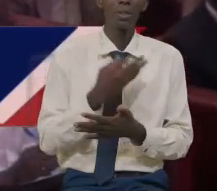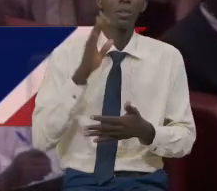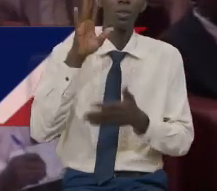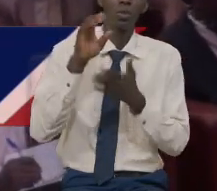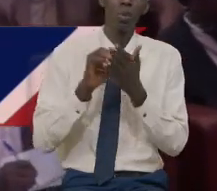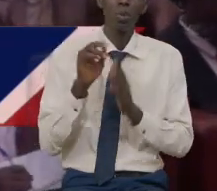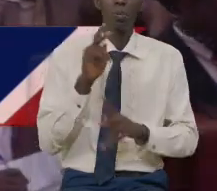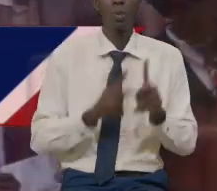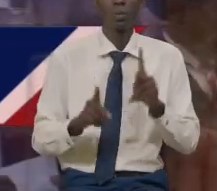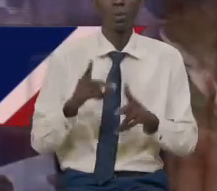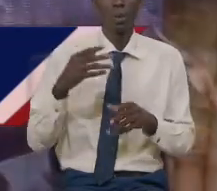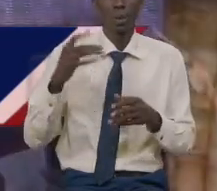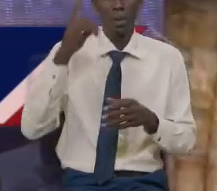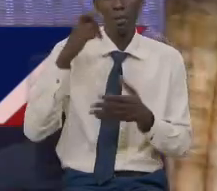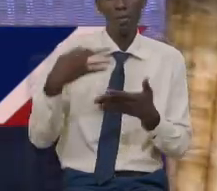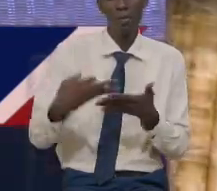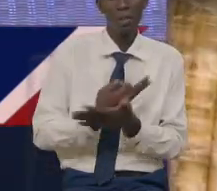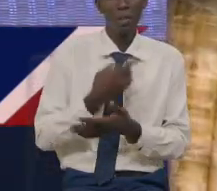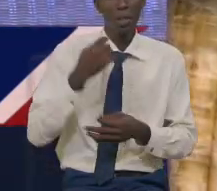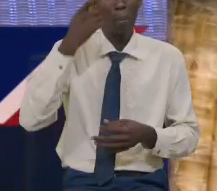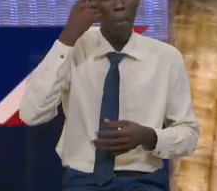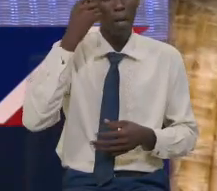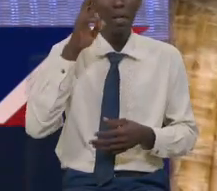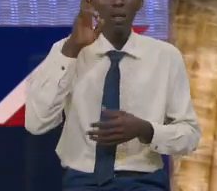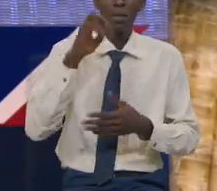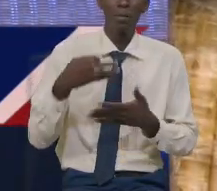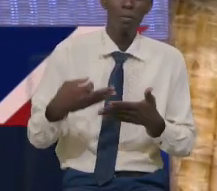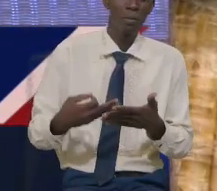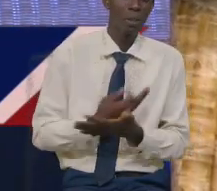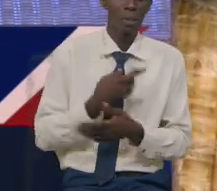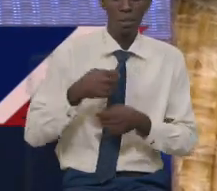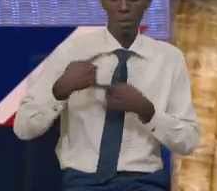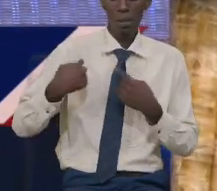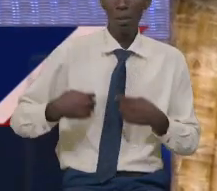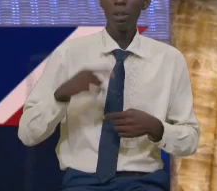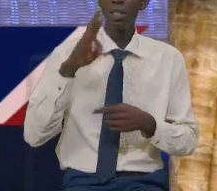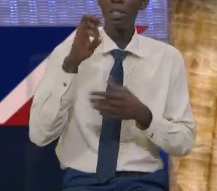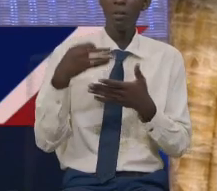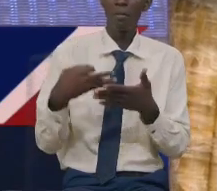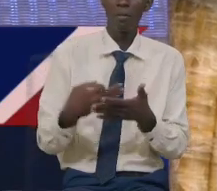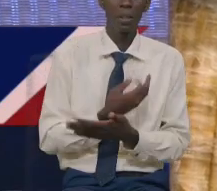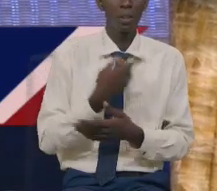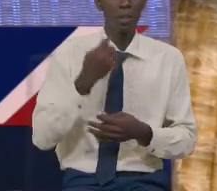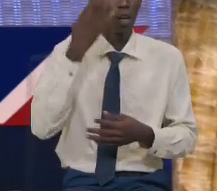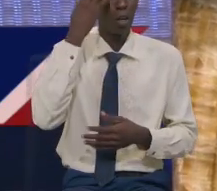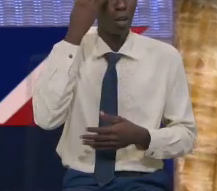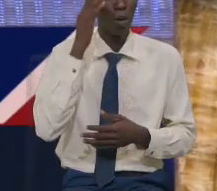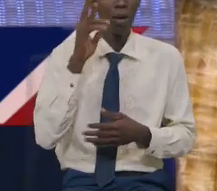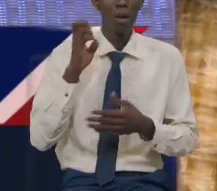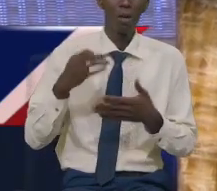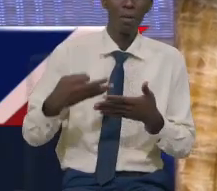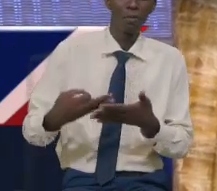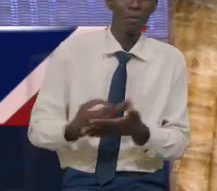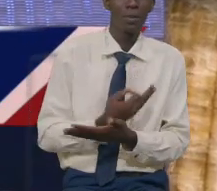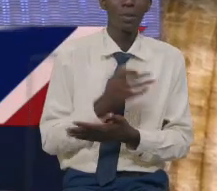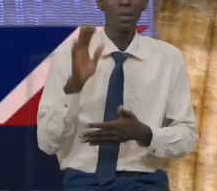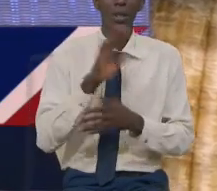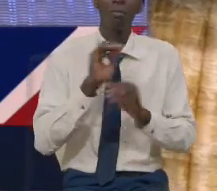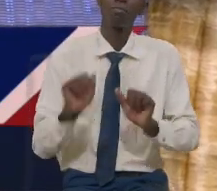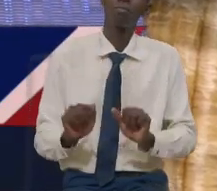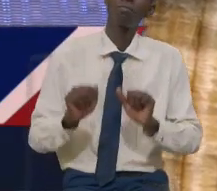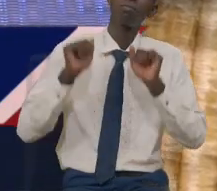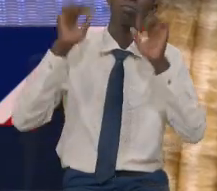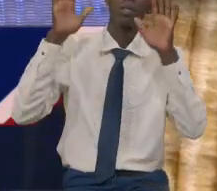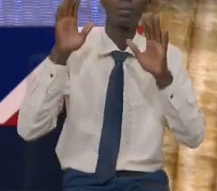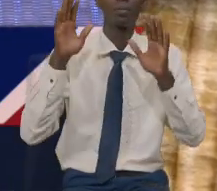refreshes their mind. He refreshes their heart. He refreshes their knowledge. He refreshes their commitment. They are